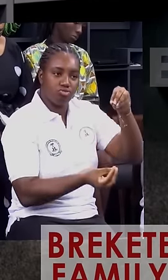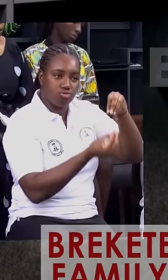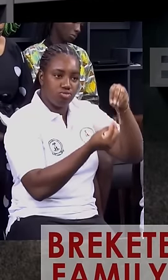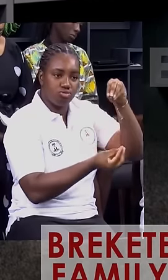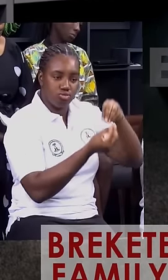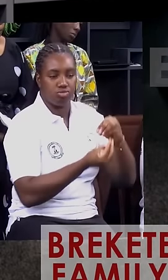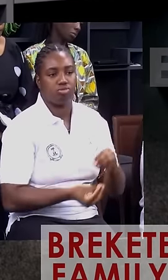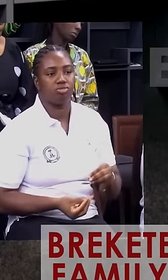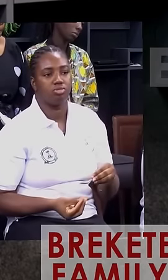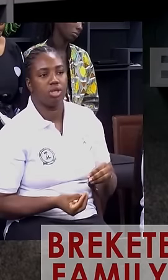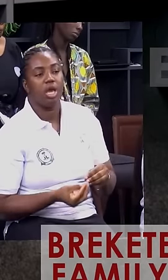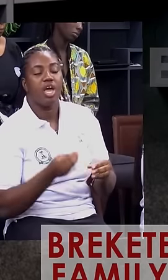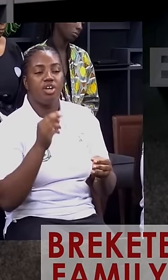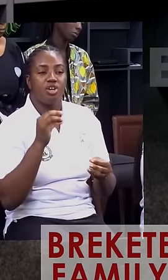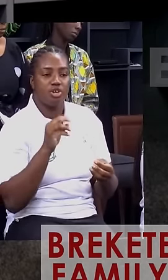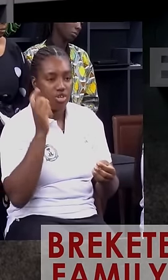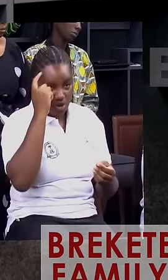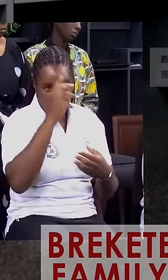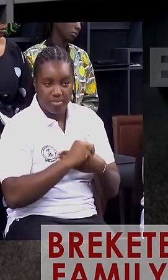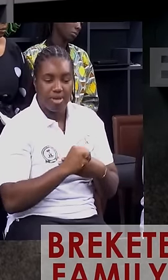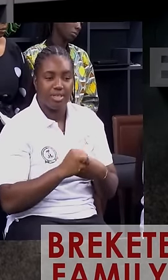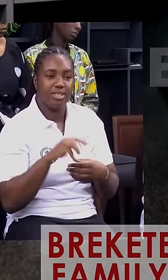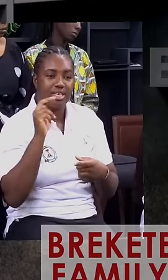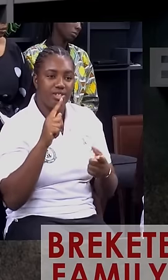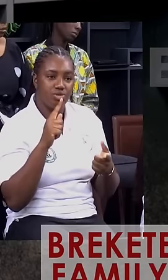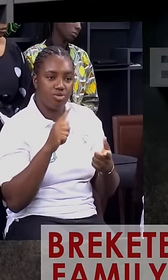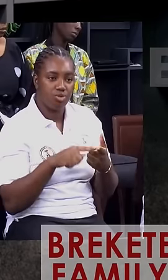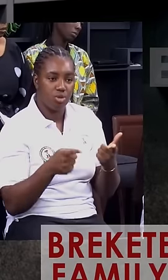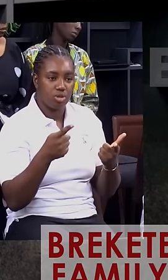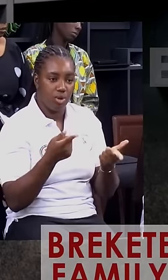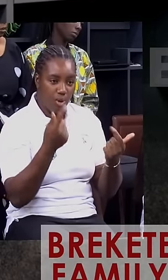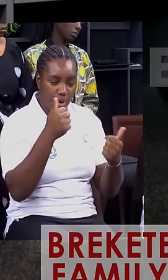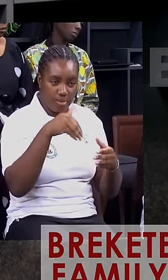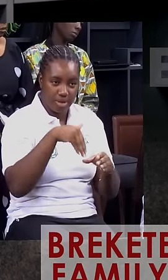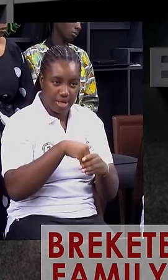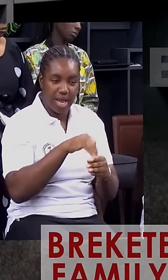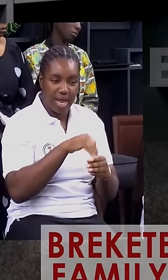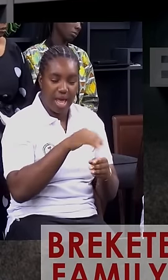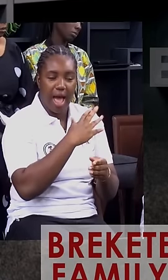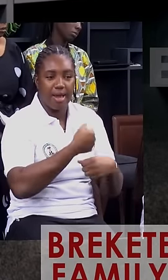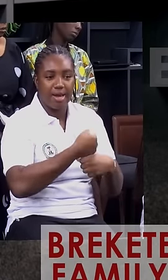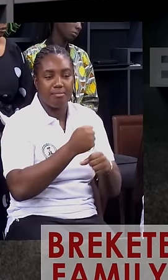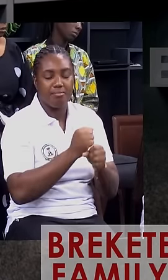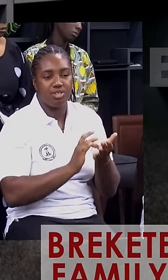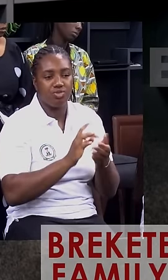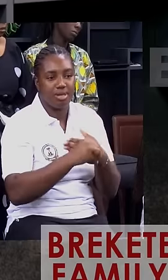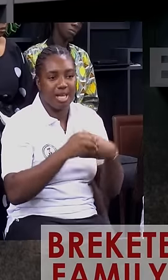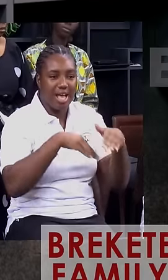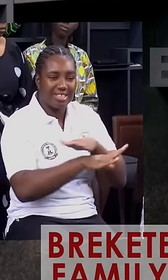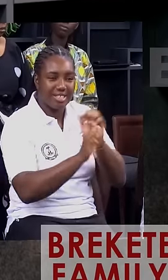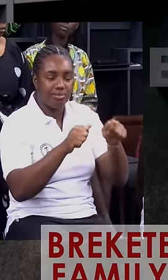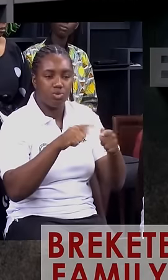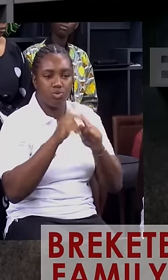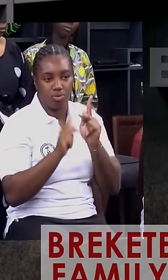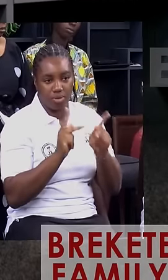to intervene by making treatment accessible to people, and